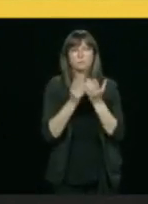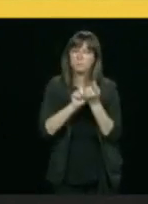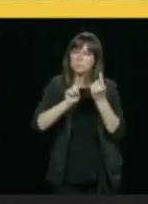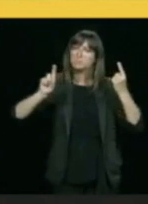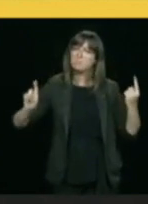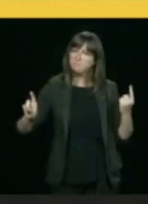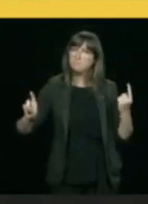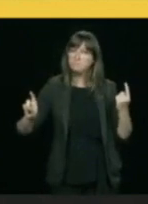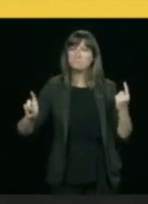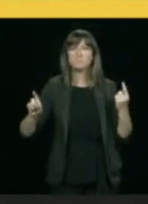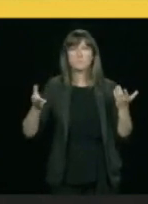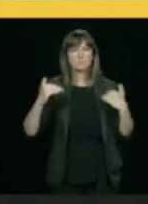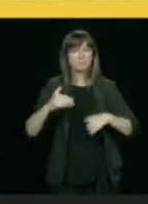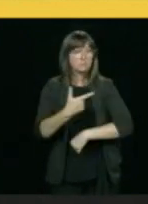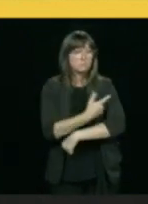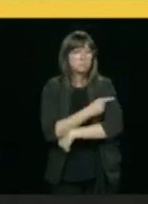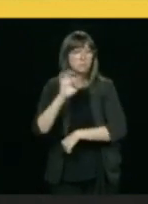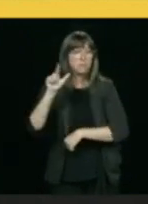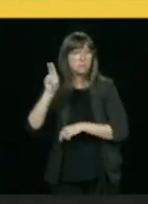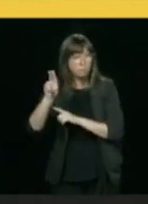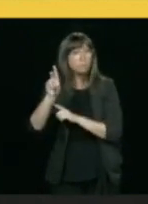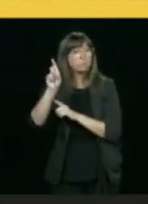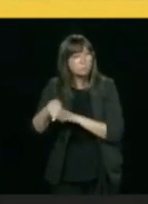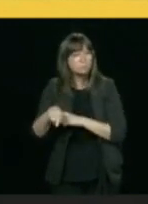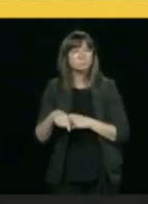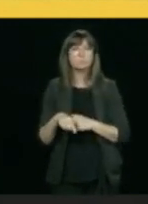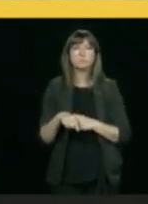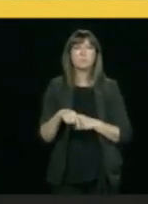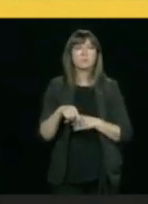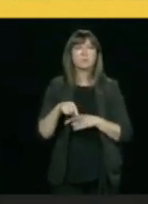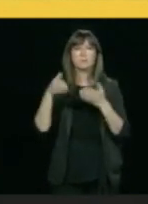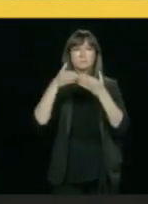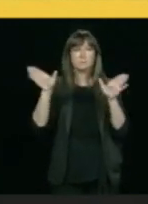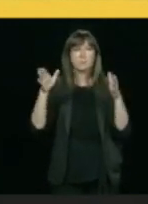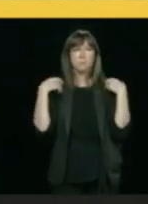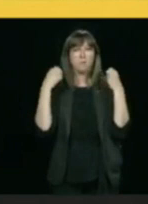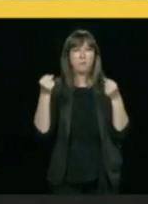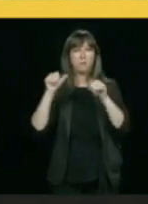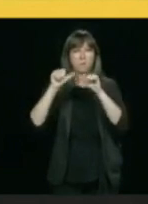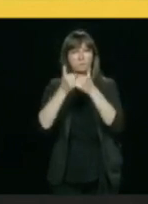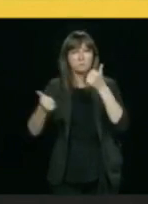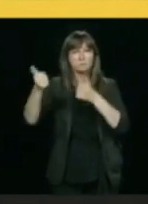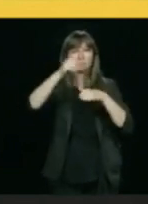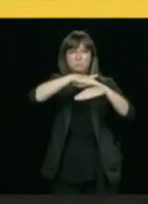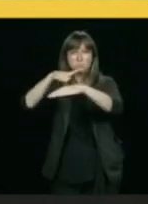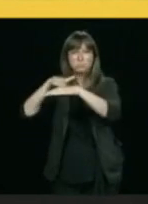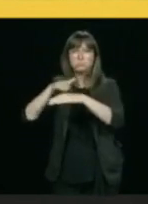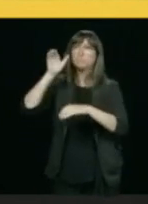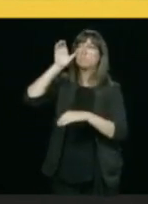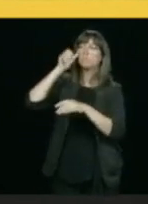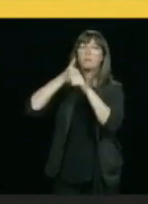others. Get a flu shot. Listen to public health advice. As Dr. Tam